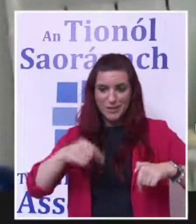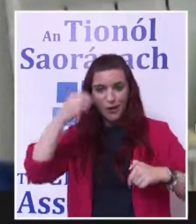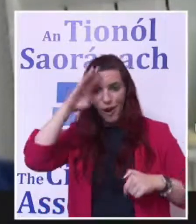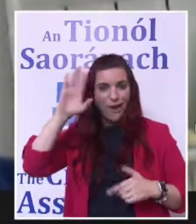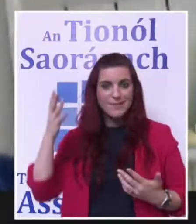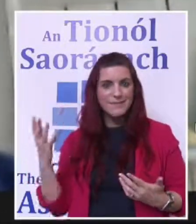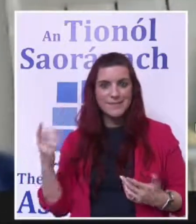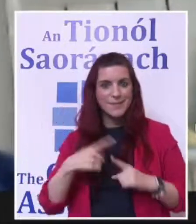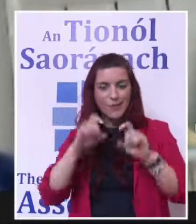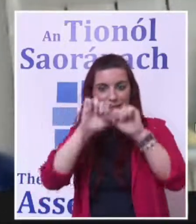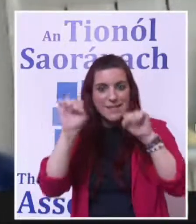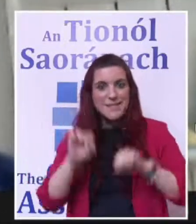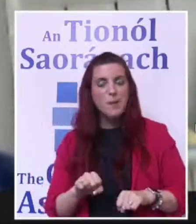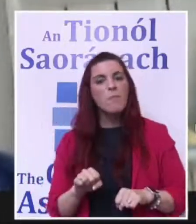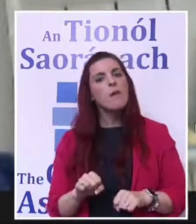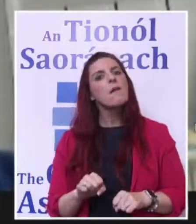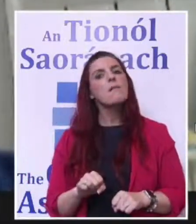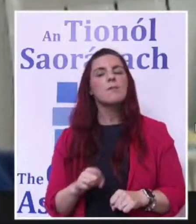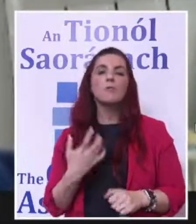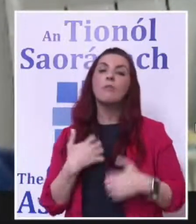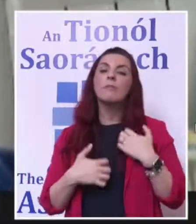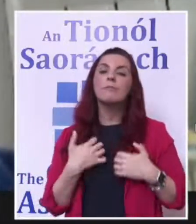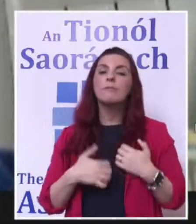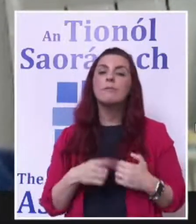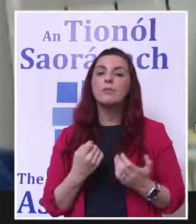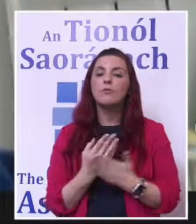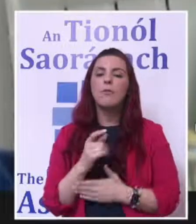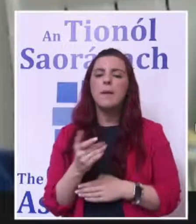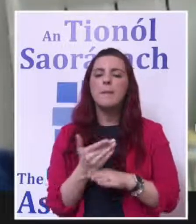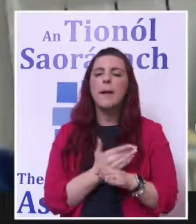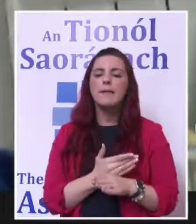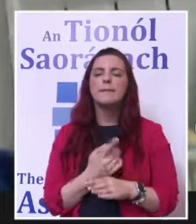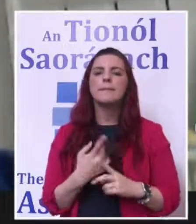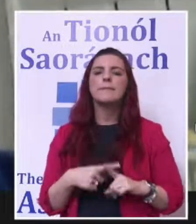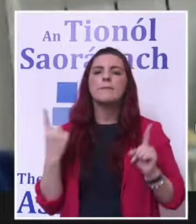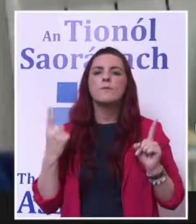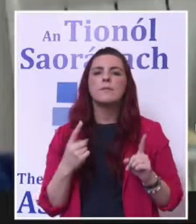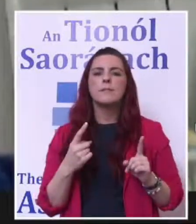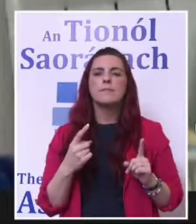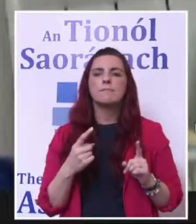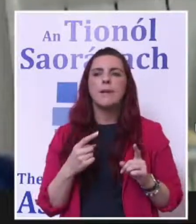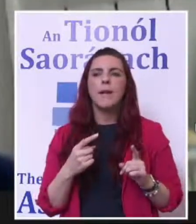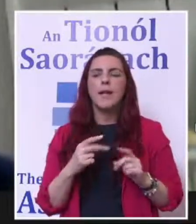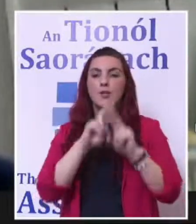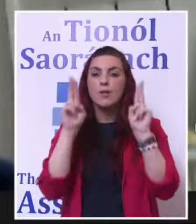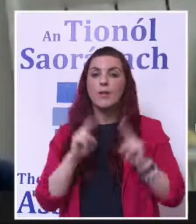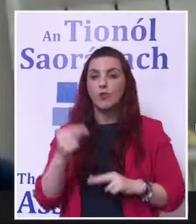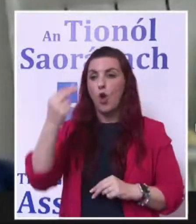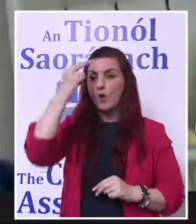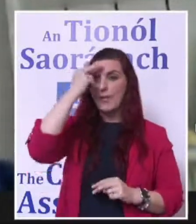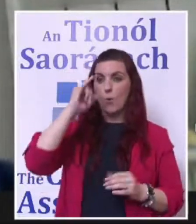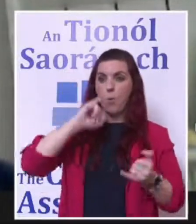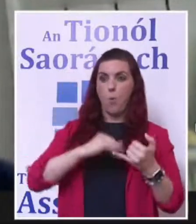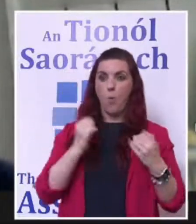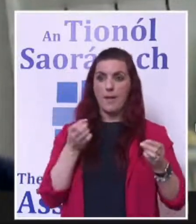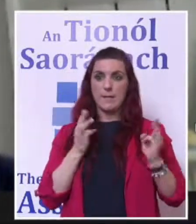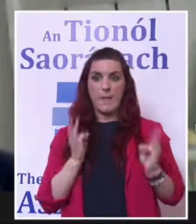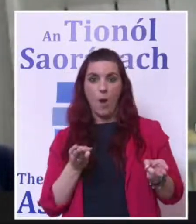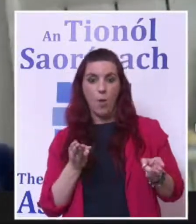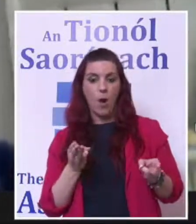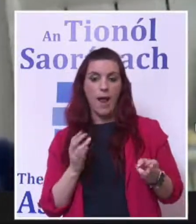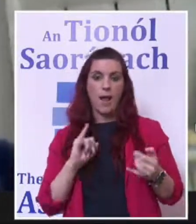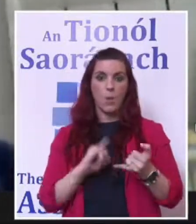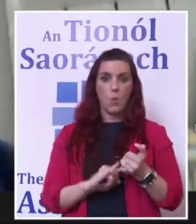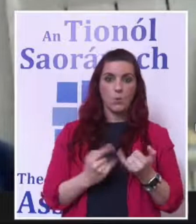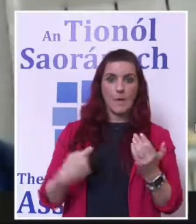just, as I say, a little bit of a story behind the different international interpretations of who it is you should deal with when it comes to investing